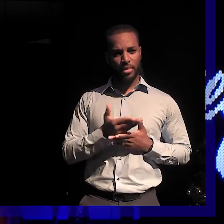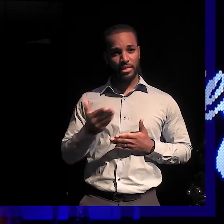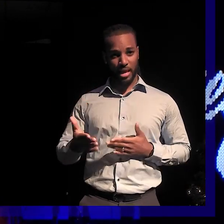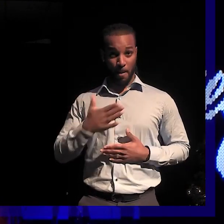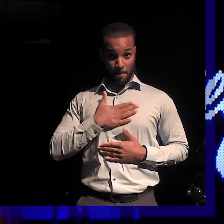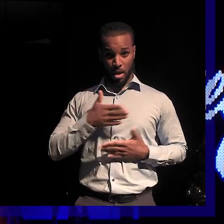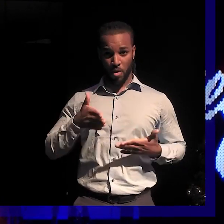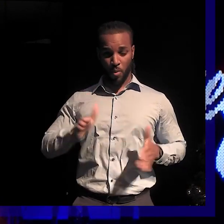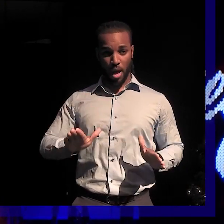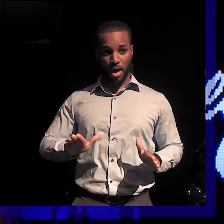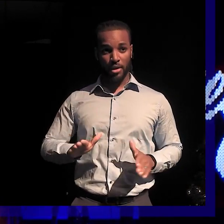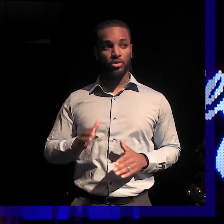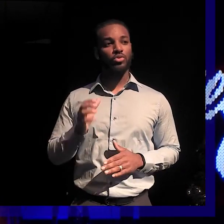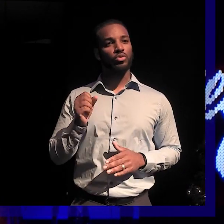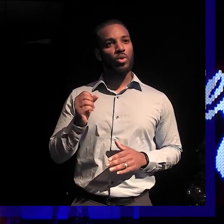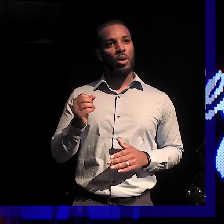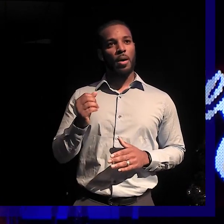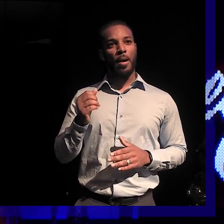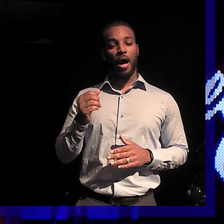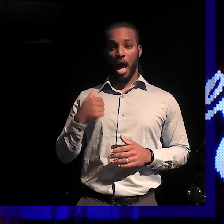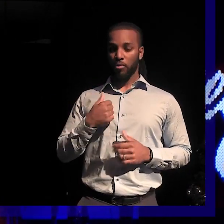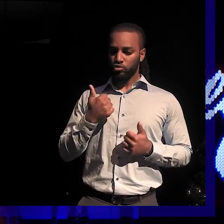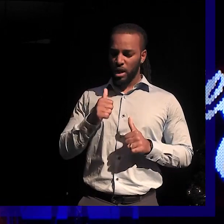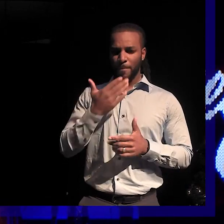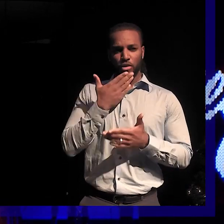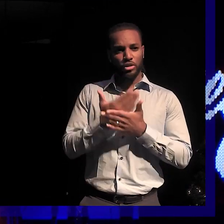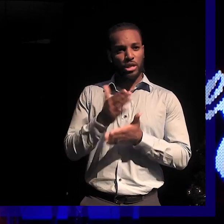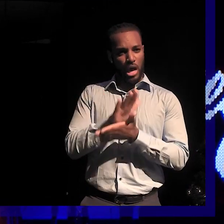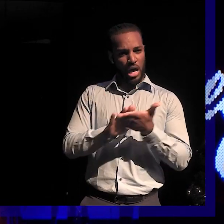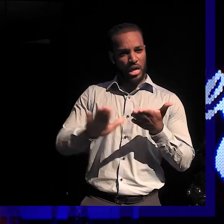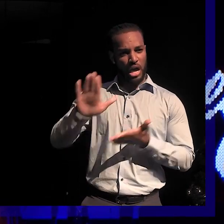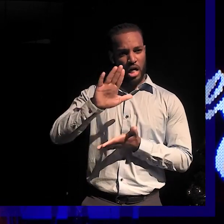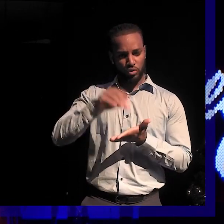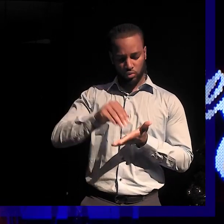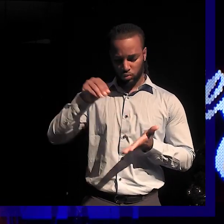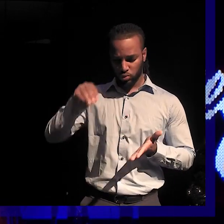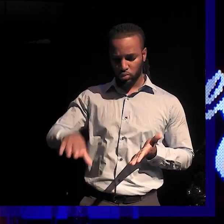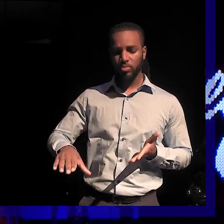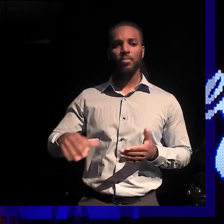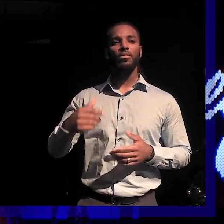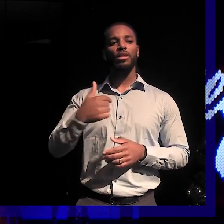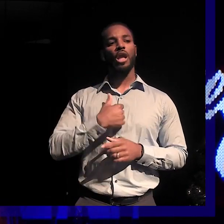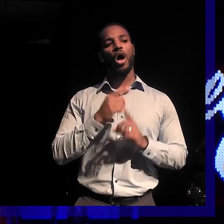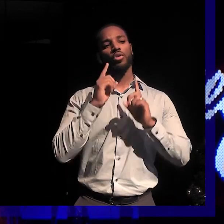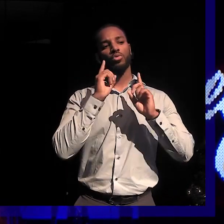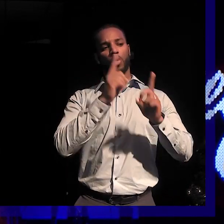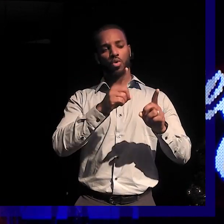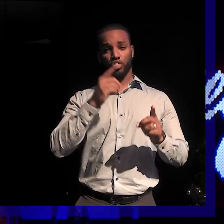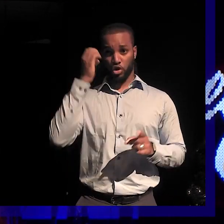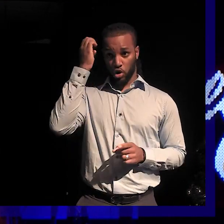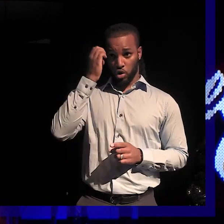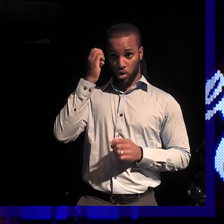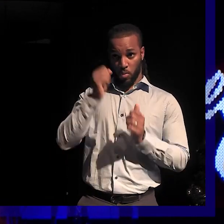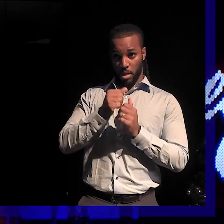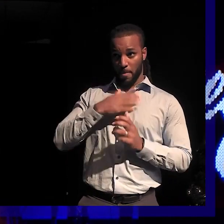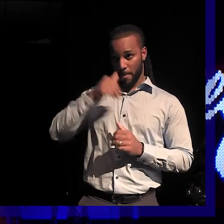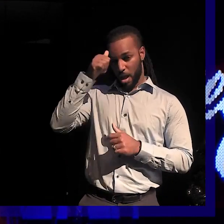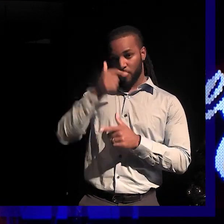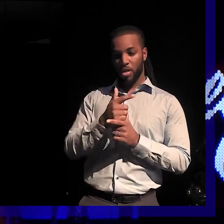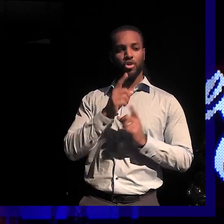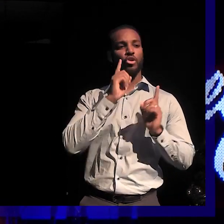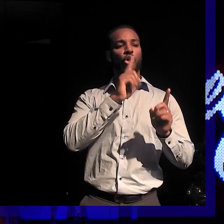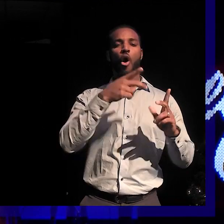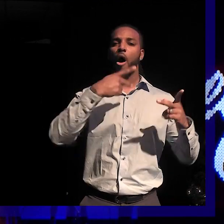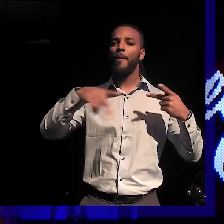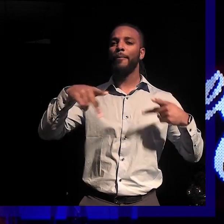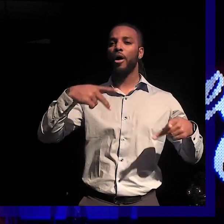way. So being a good college student, summer after my junior year, I headed to Europe with my brother to party across Europe